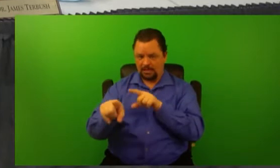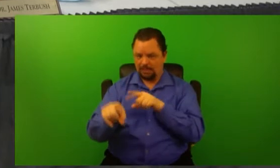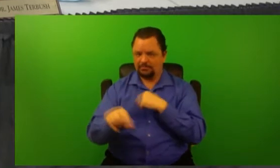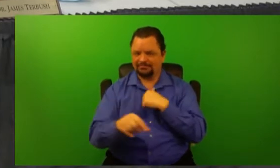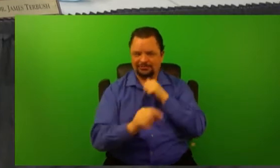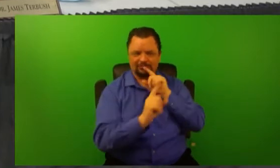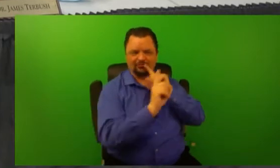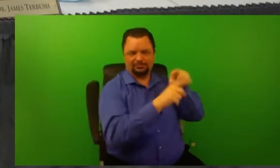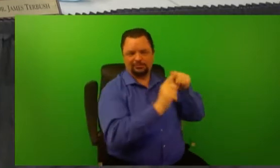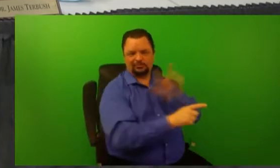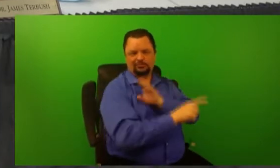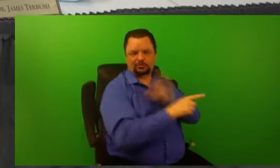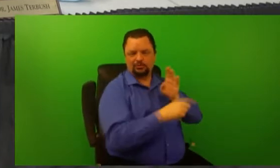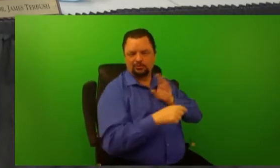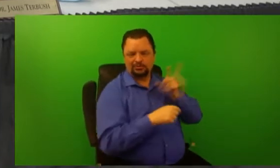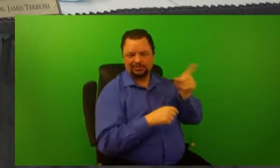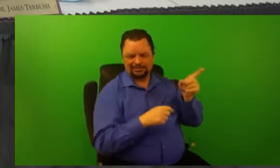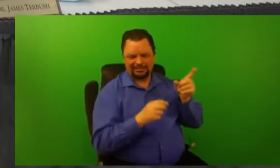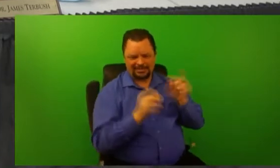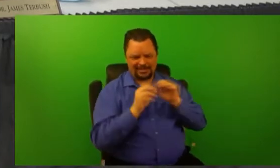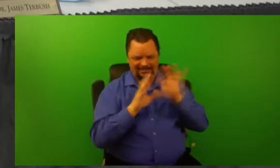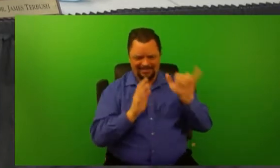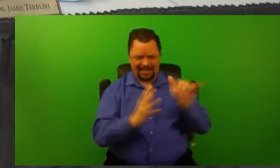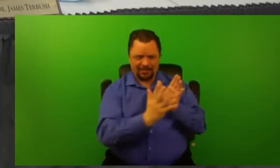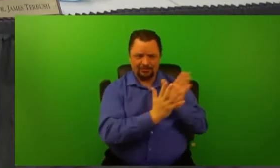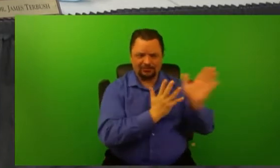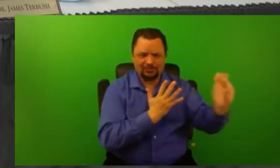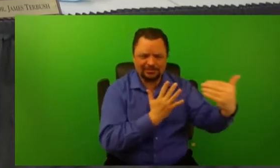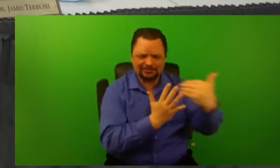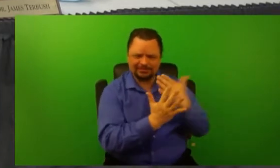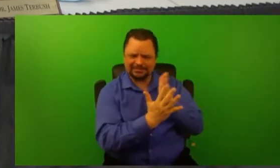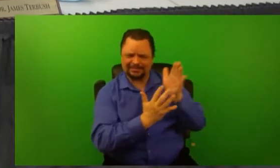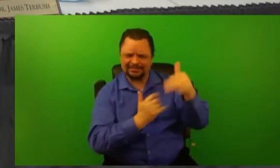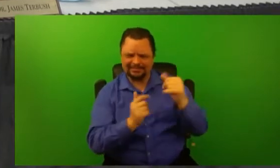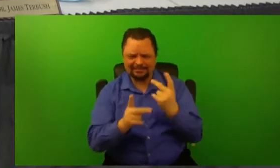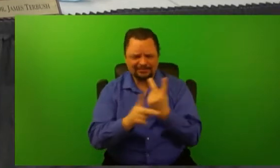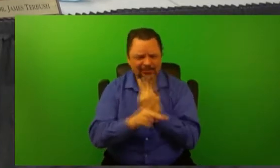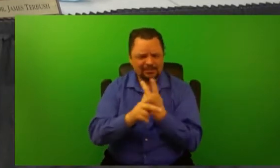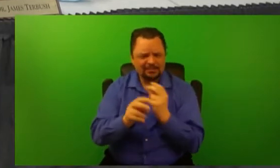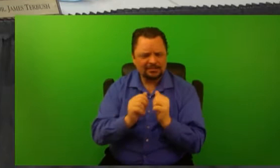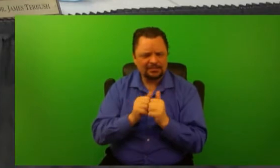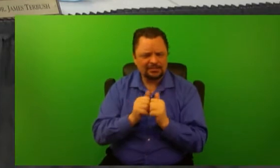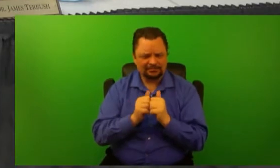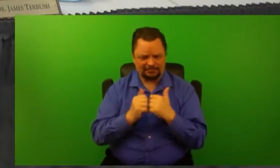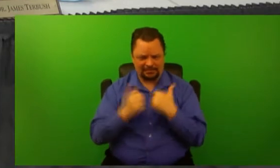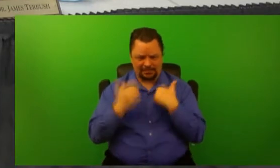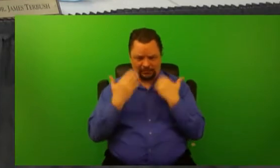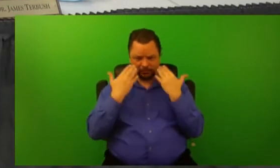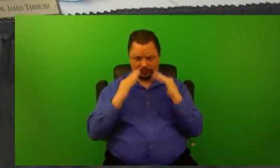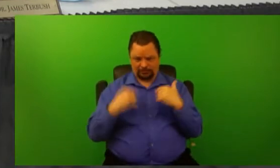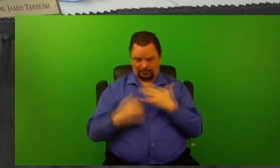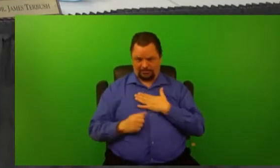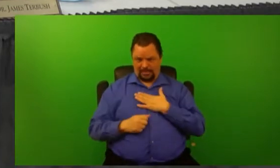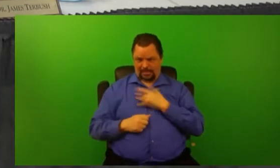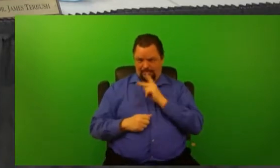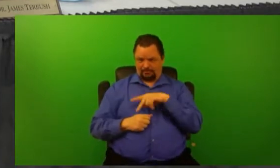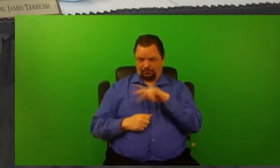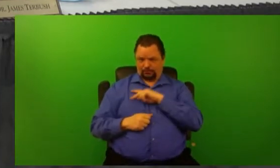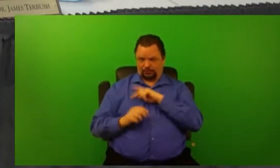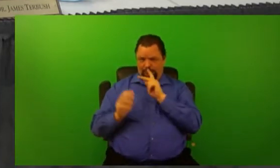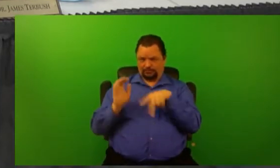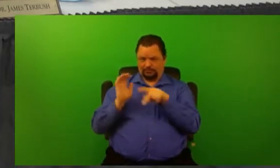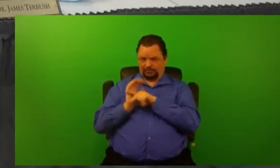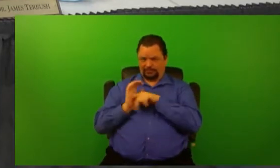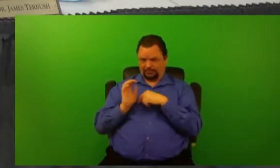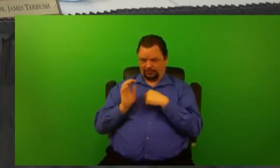but for transparency, et cetera. And I don't know if that's just, my own personal policy, or if we wanted to